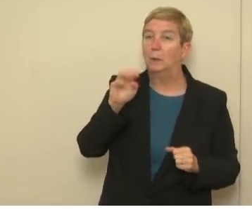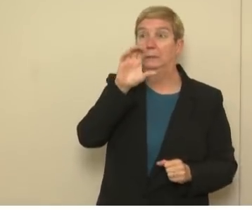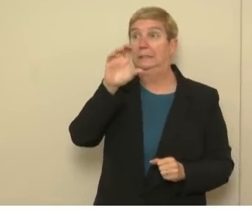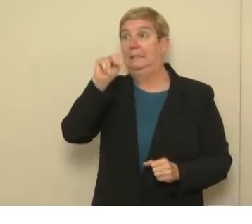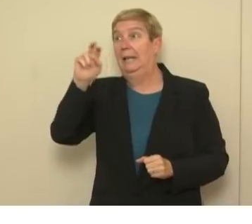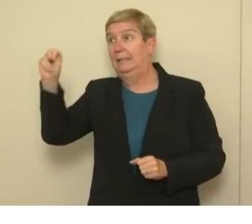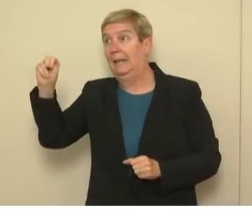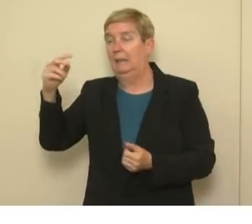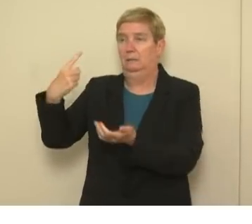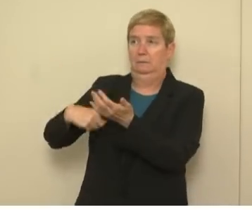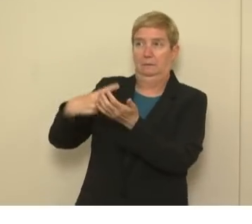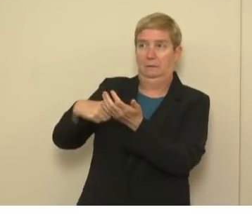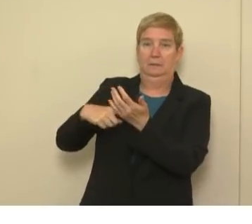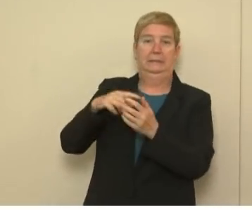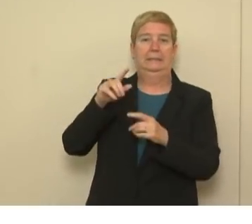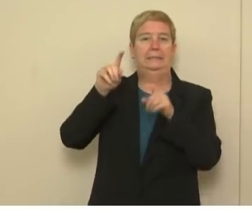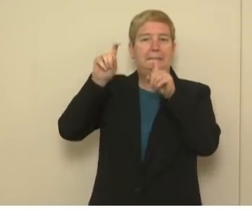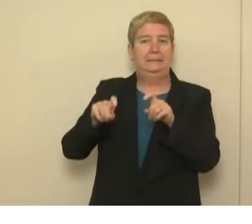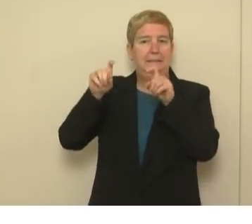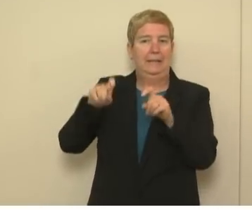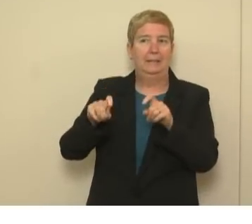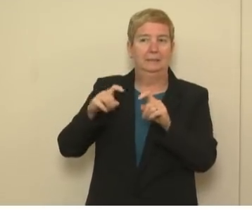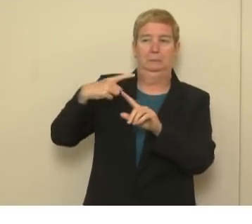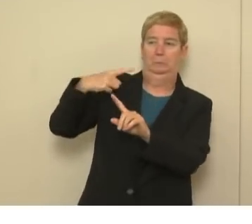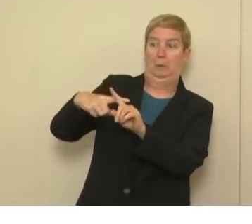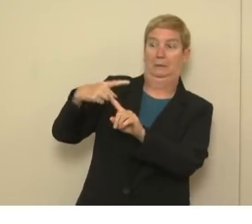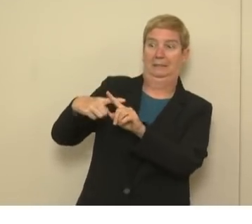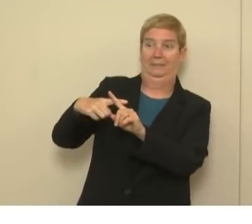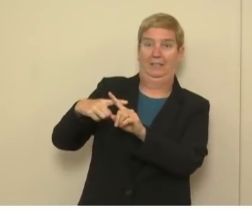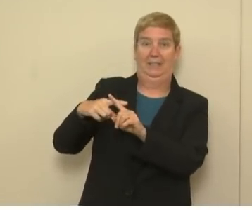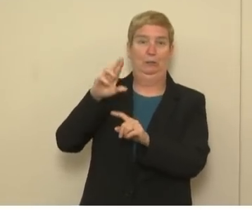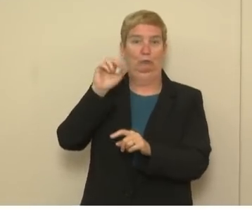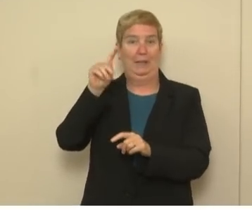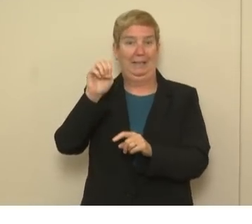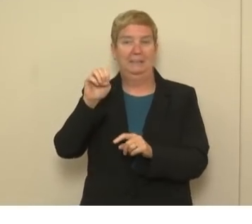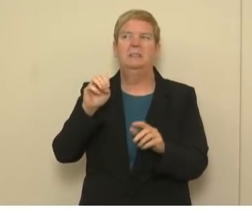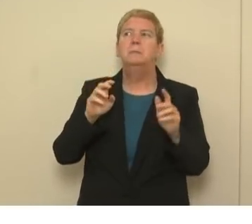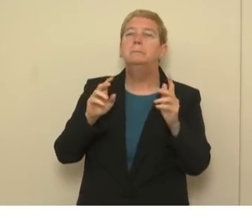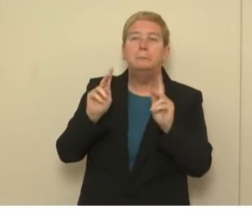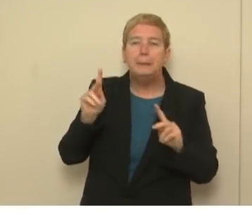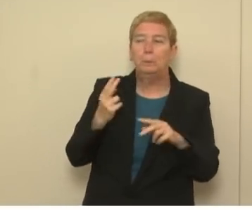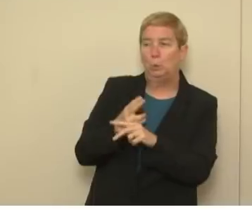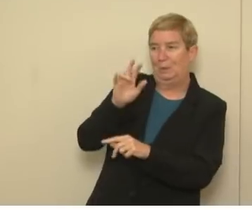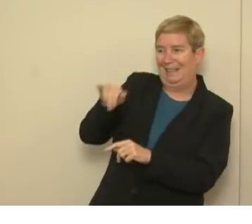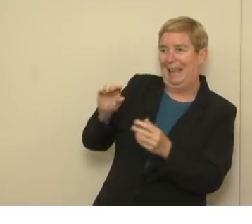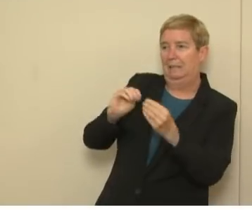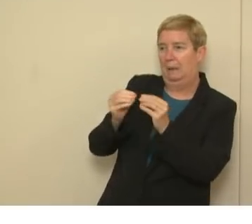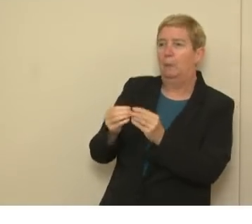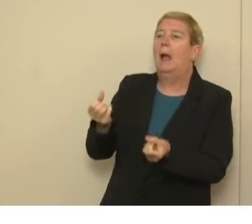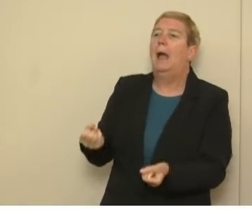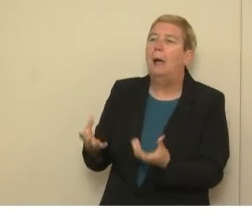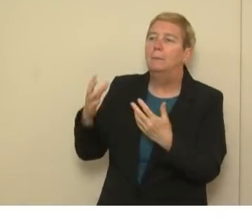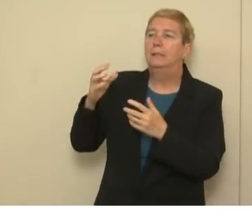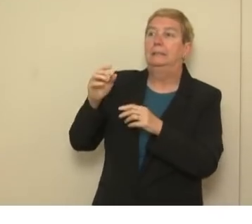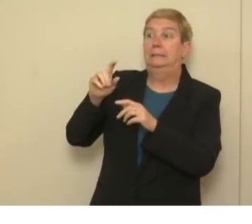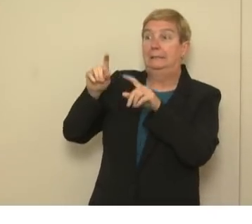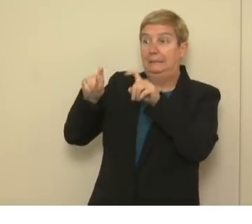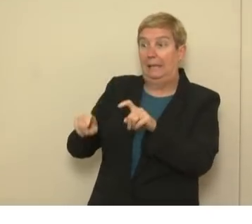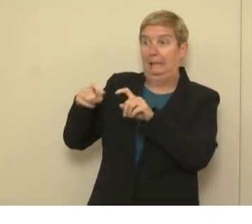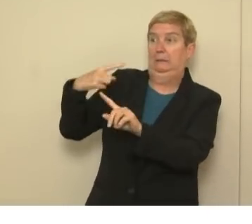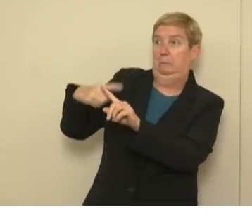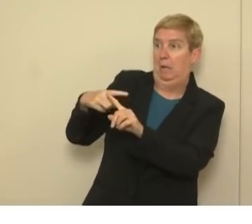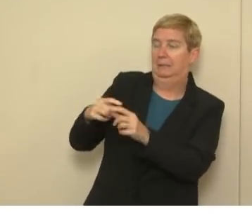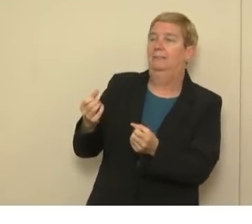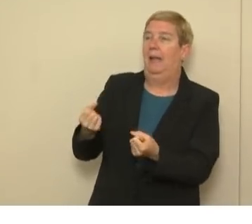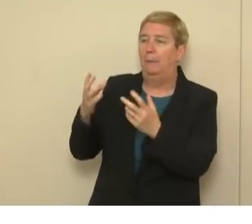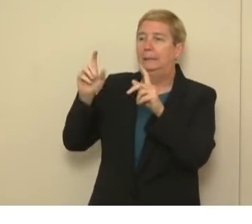test positivity rate is the new hot COVID metric around the country, and you can see that New Mexico is just doing